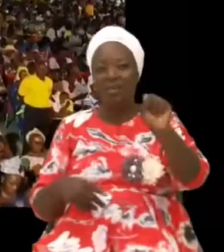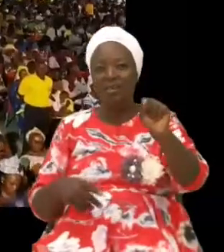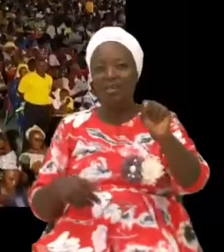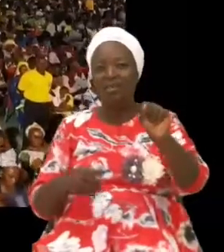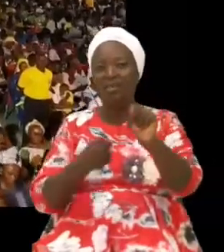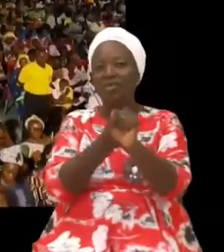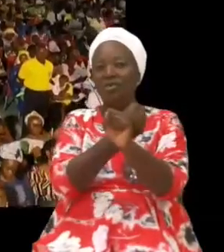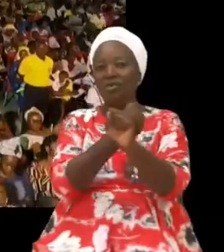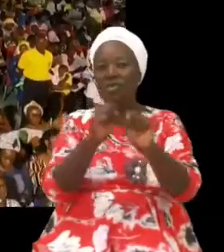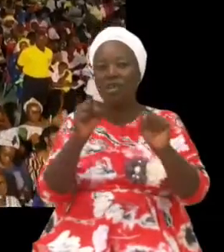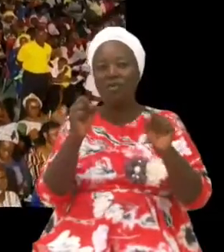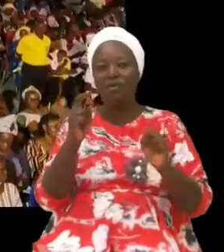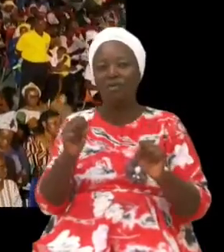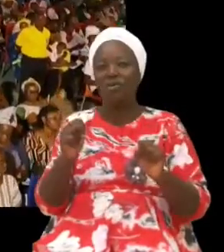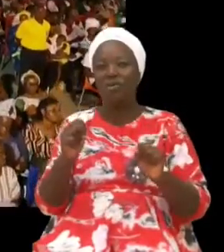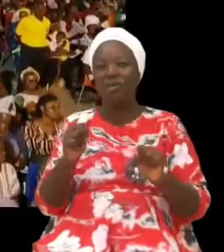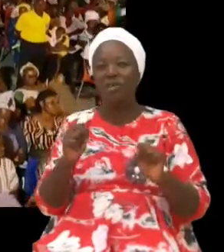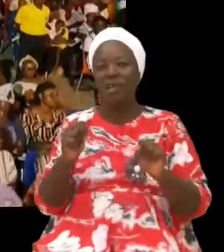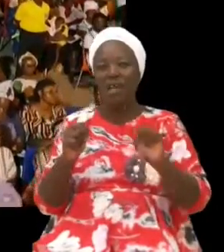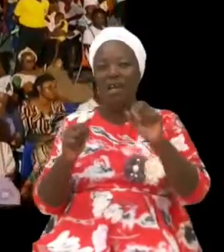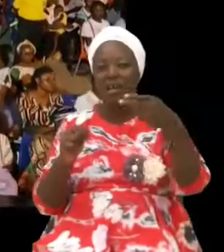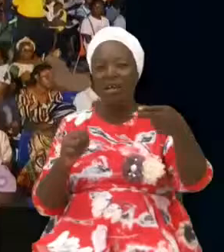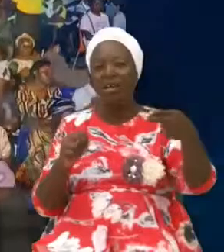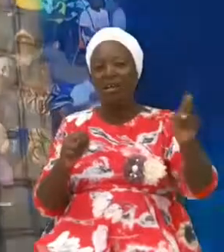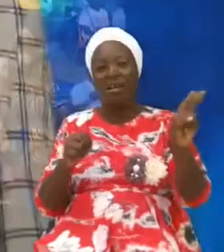The showers, salvation,